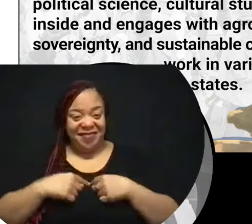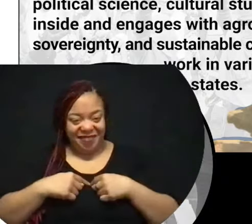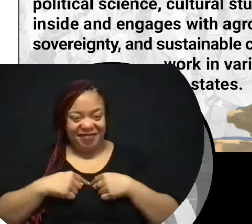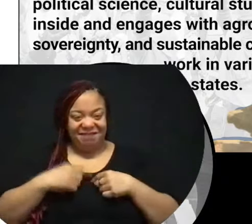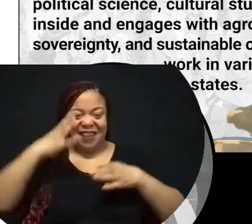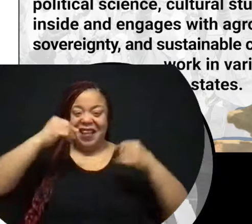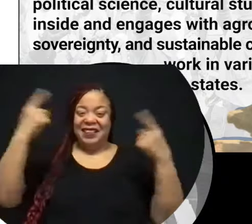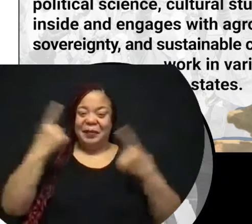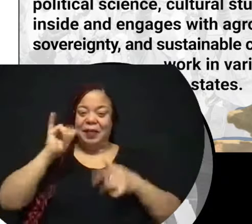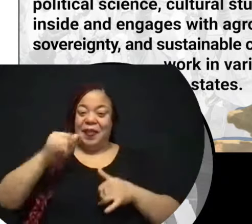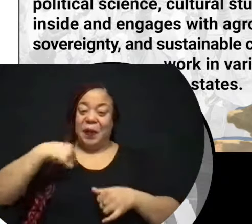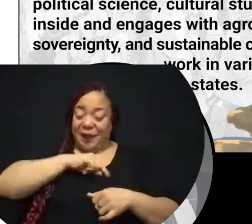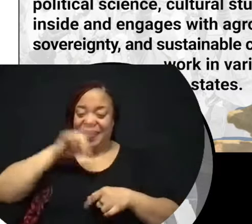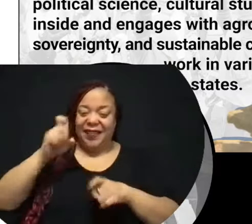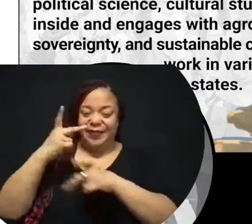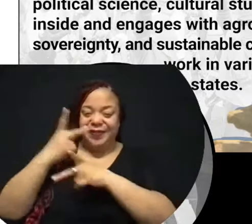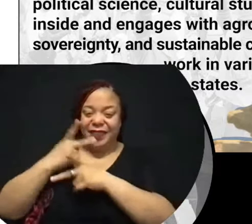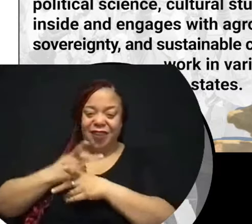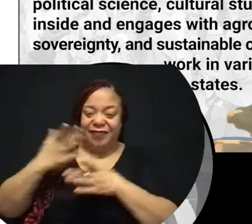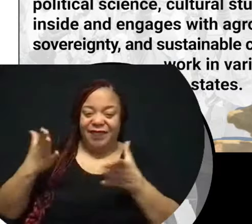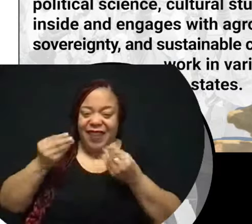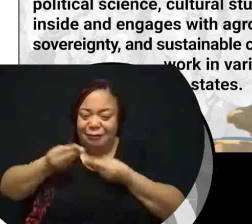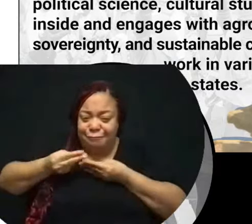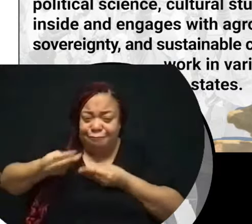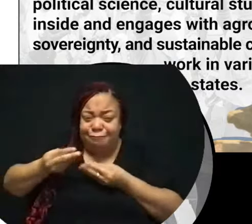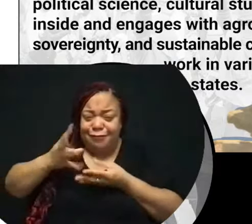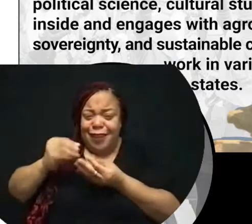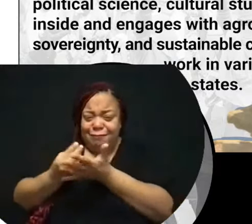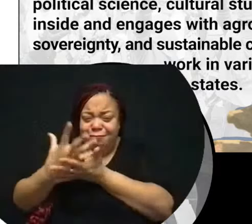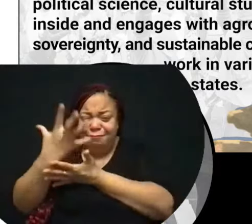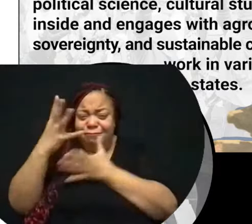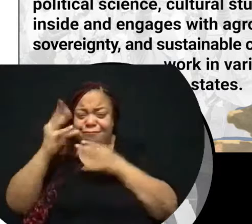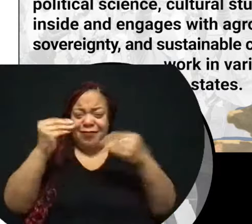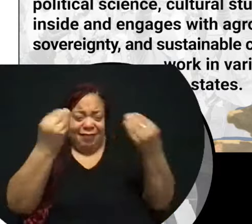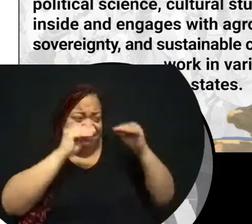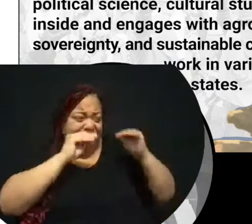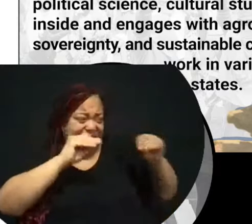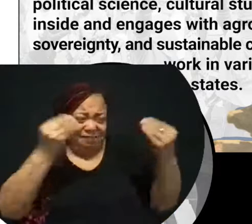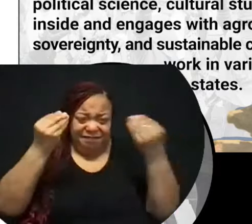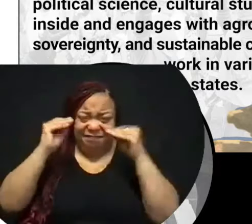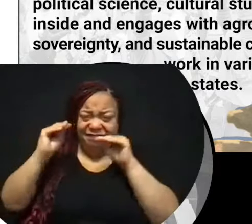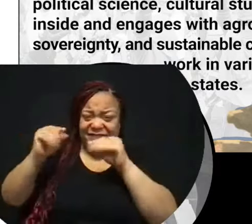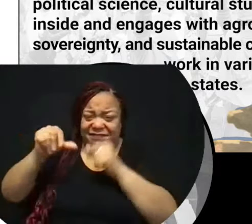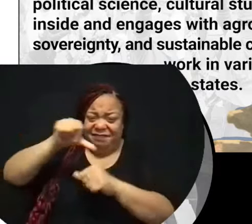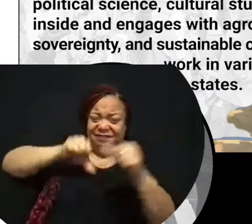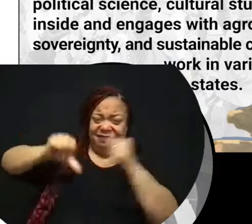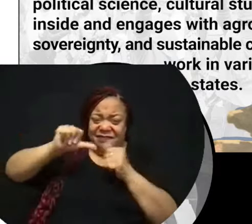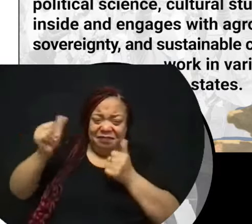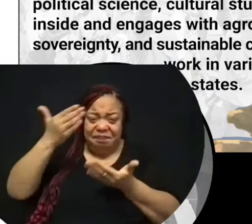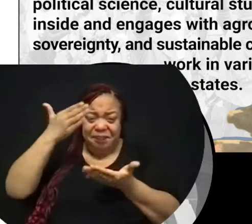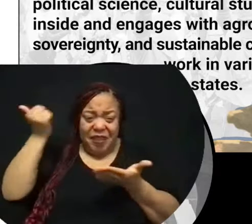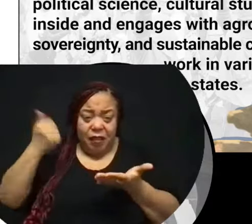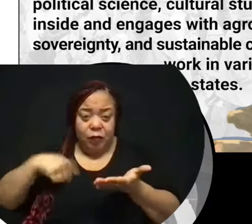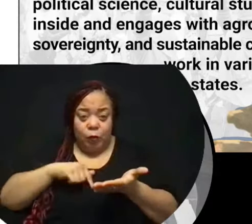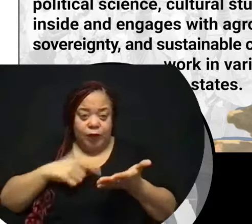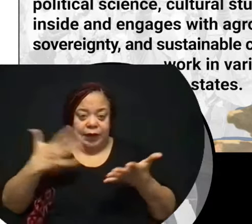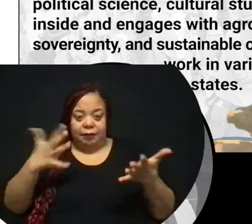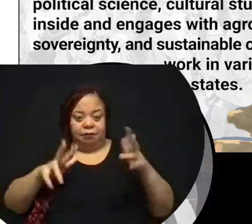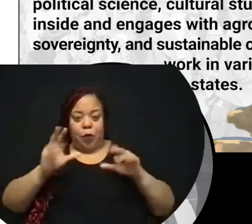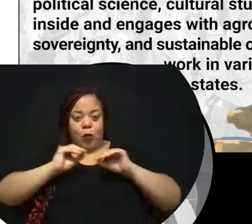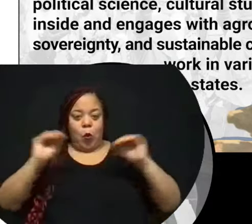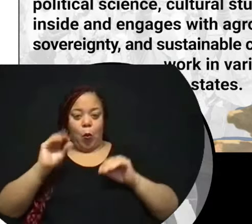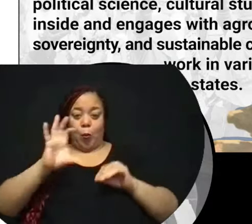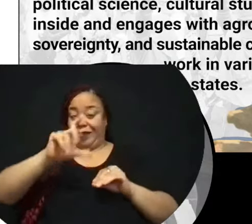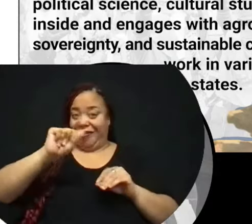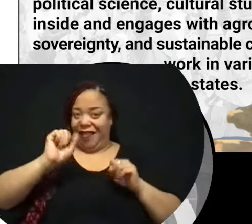or food science or any of that. So we would collectively study books that family members would sit in. We'd